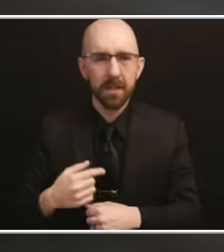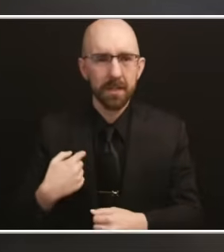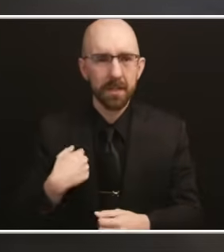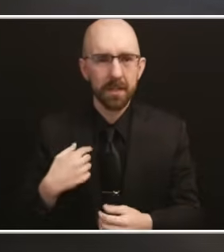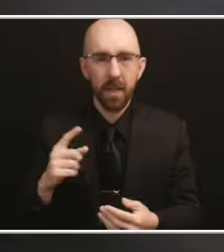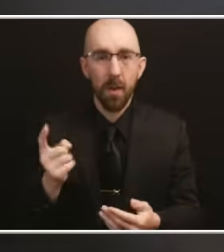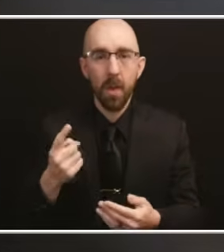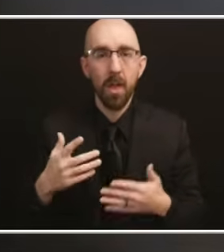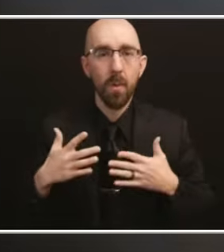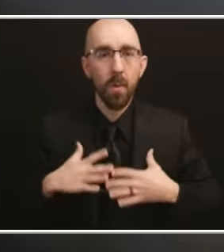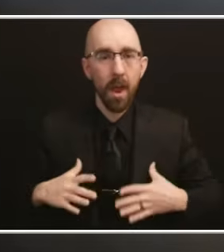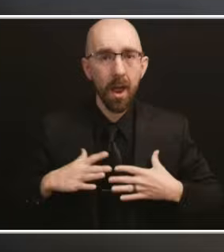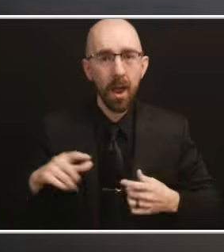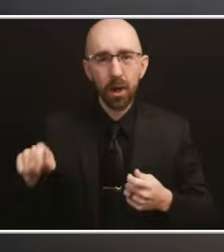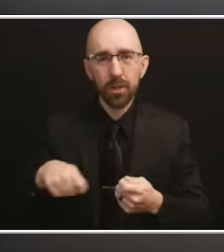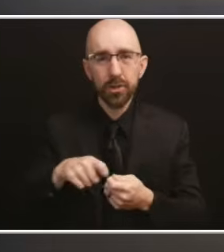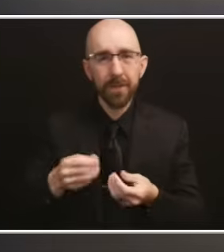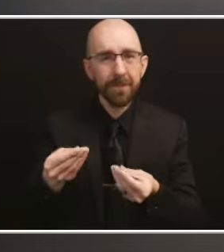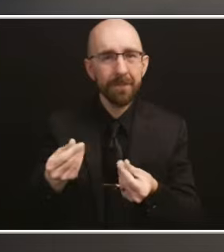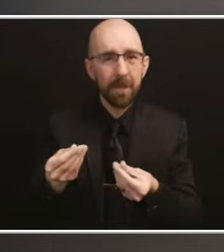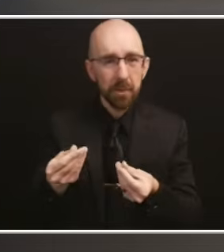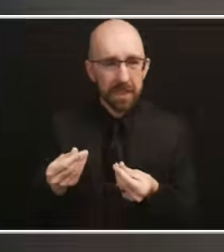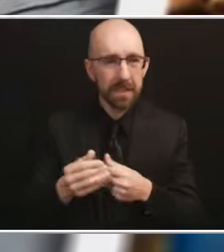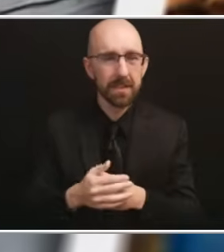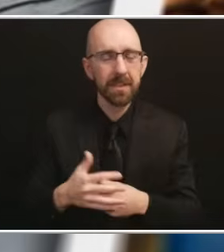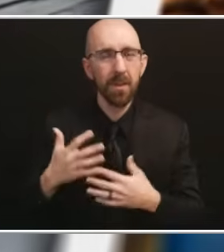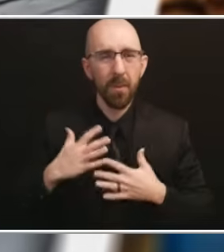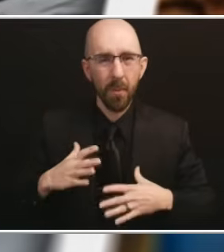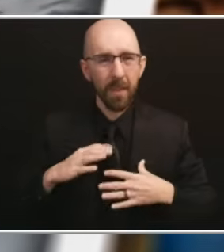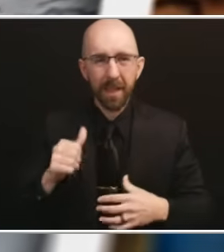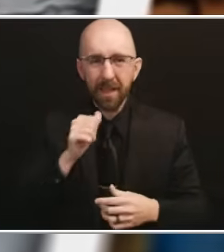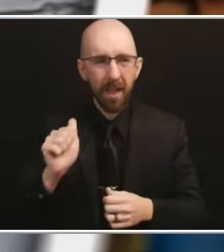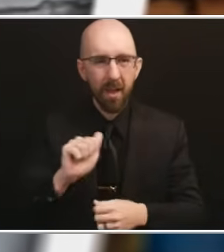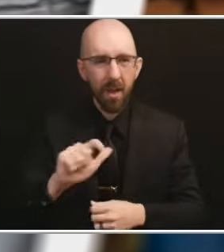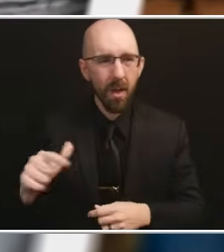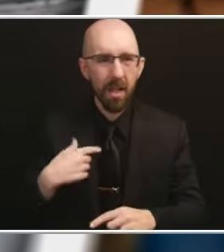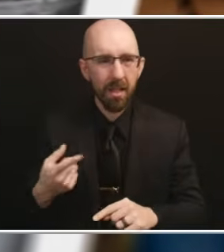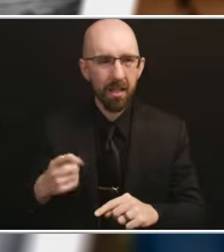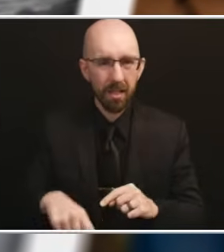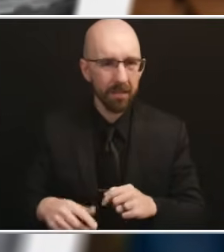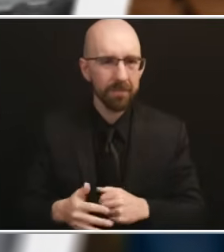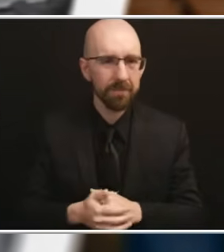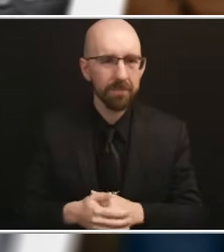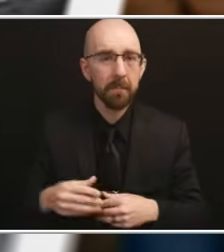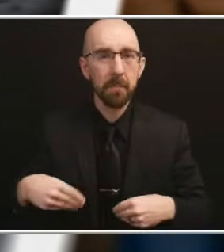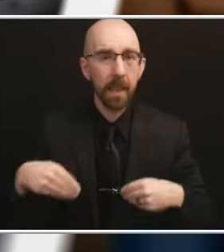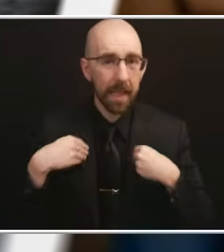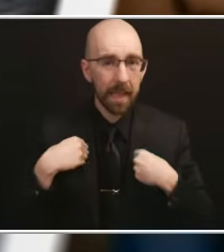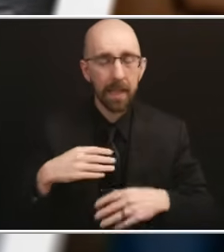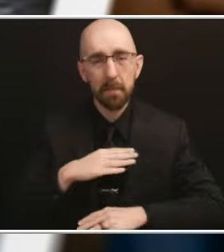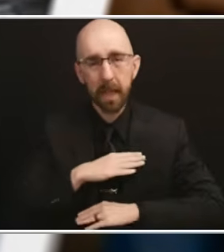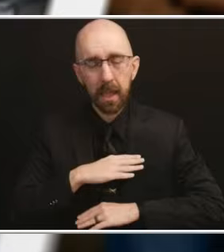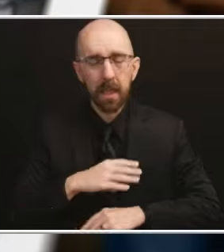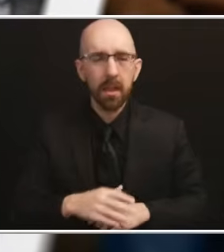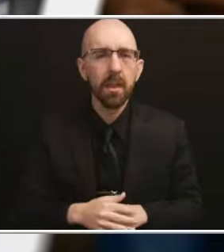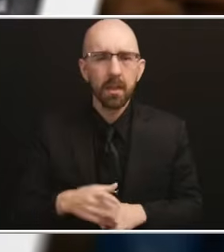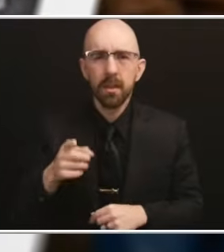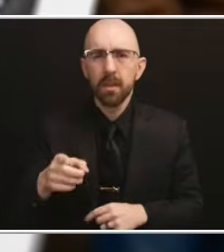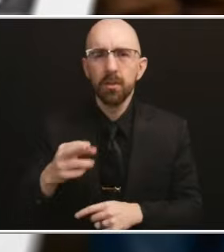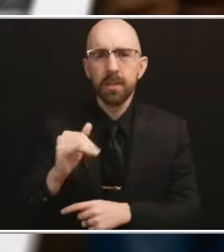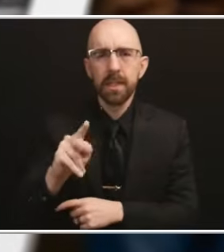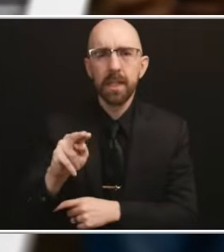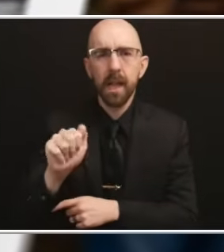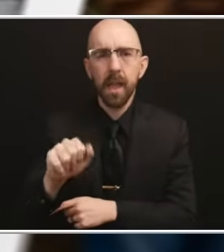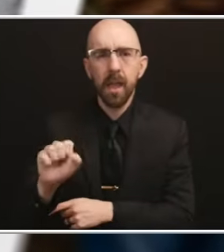certain fabrics of clothing, bedding, blankets. For the past 10 years, Christina Schadeg's autoimmune disease